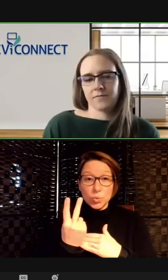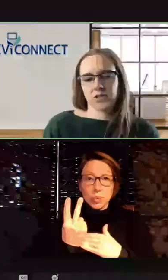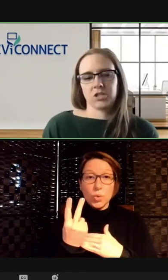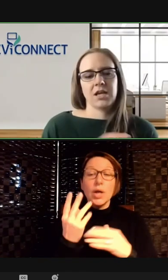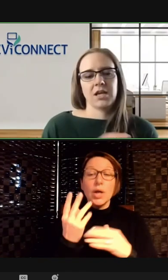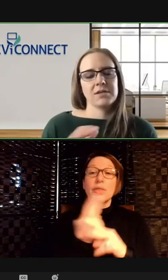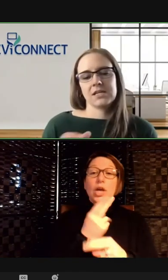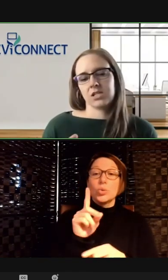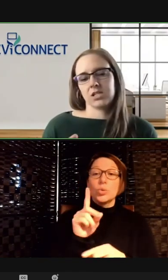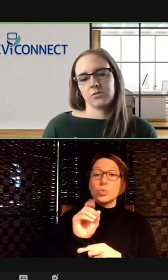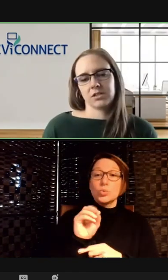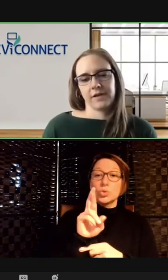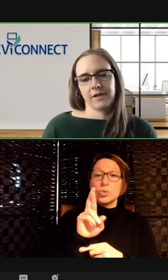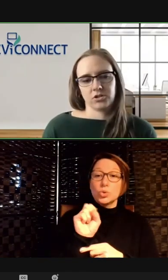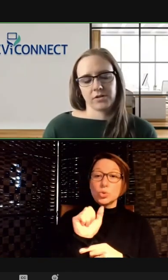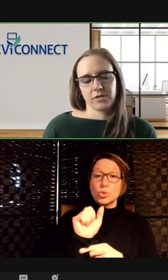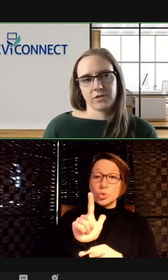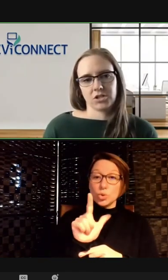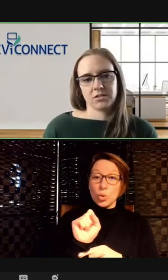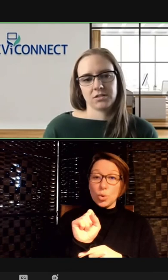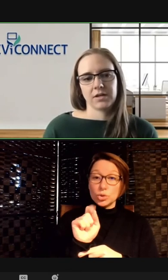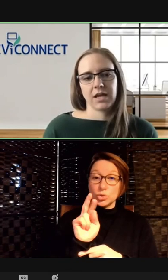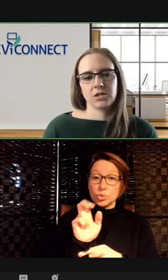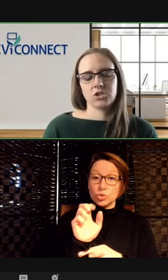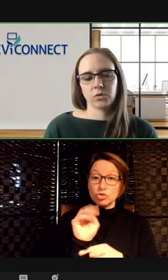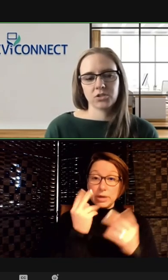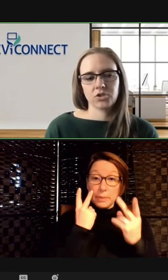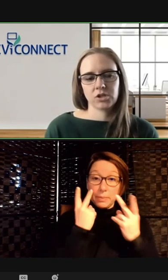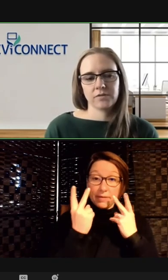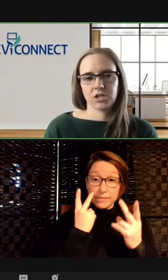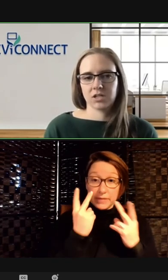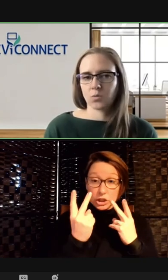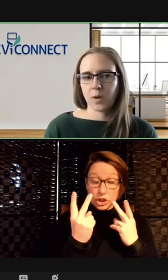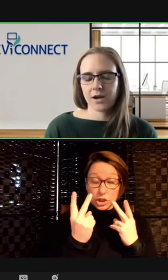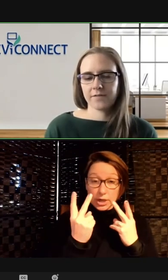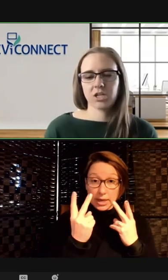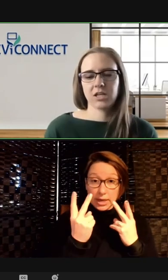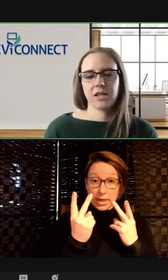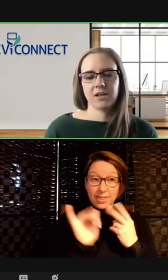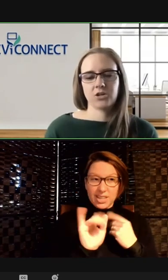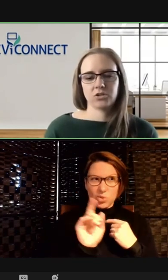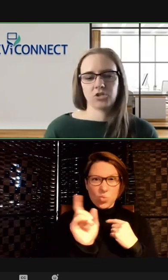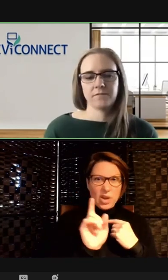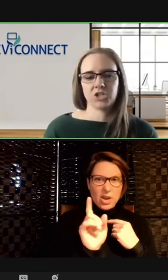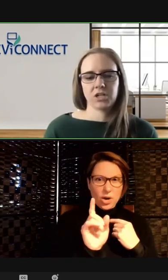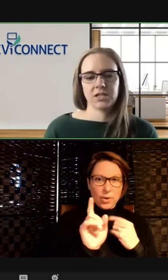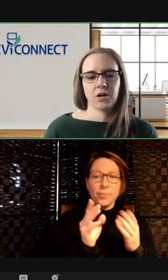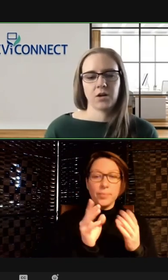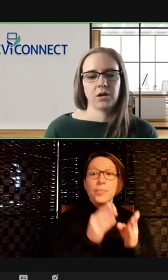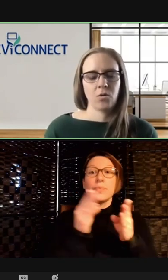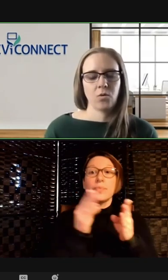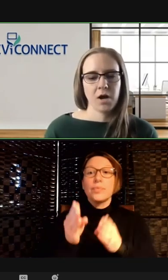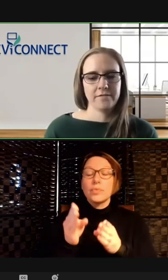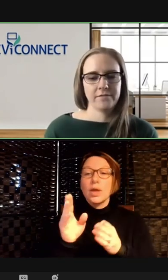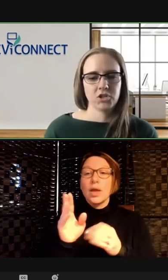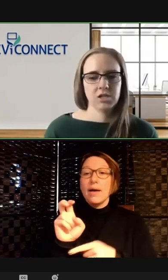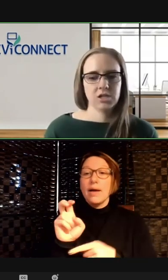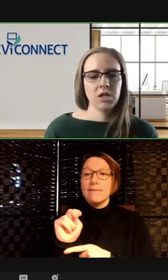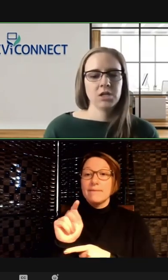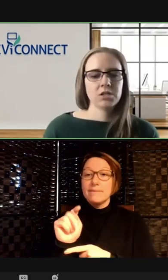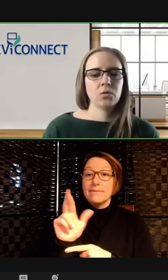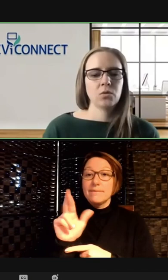dorsal stream vision and begin to use their ventral stream vision. So again, dorsal stream vision is where vision and ventral stream vision is our